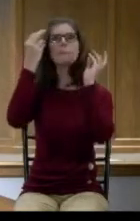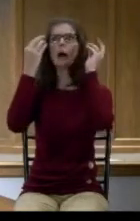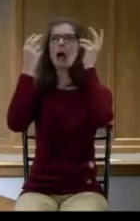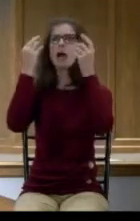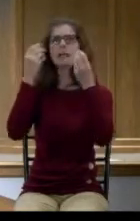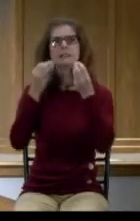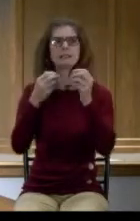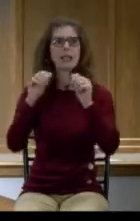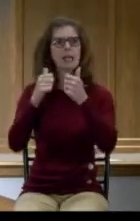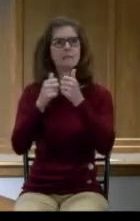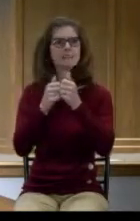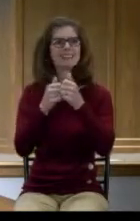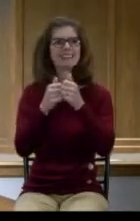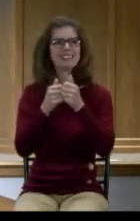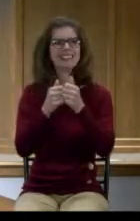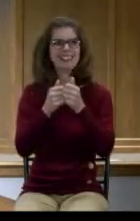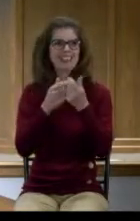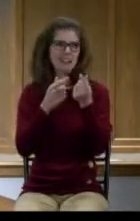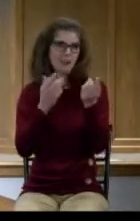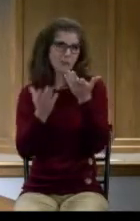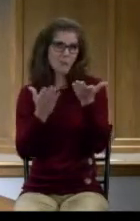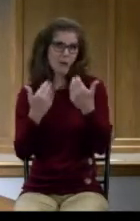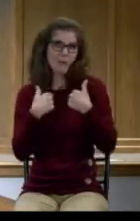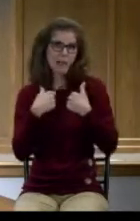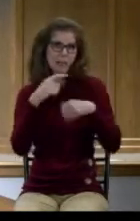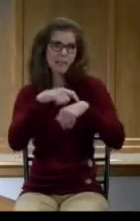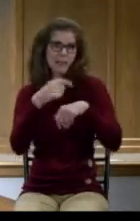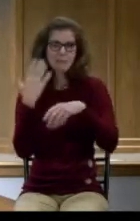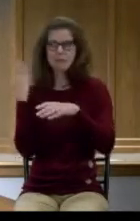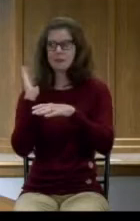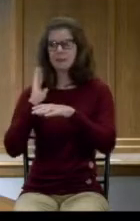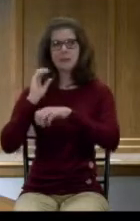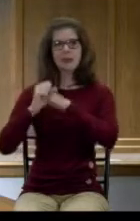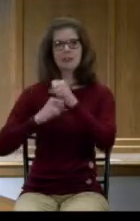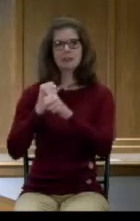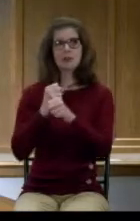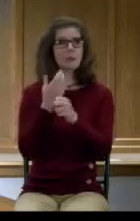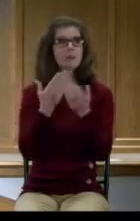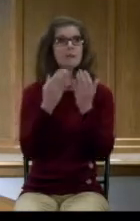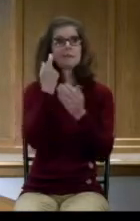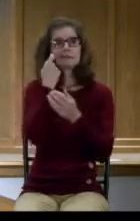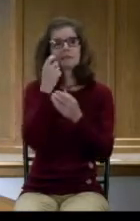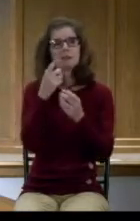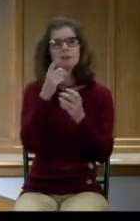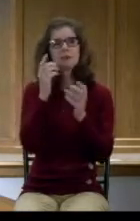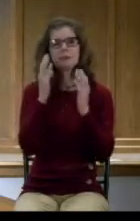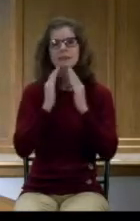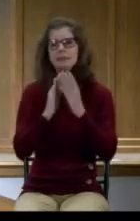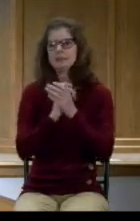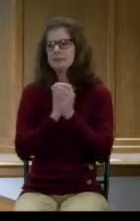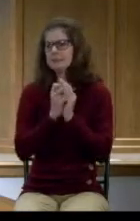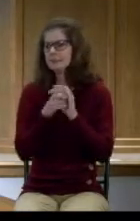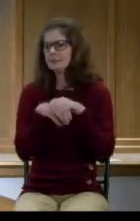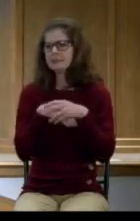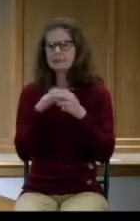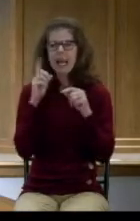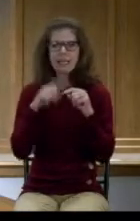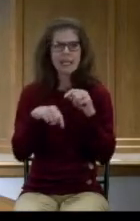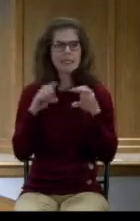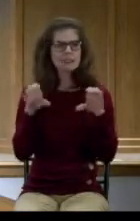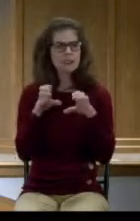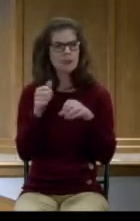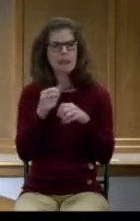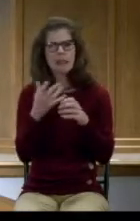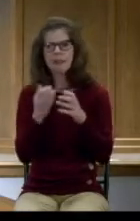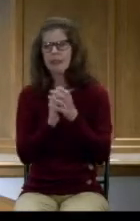know this. You probably had moments this past year, or maybe recently, where you fretted about what you couldn't do instead